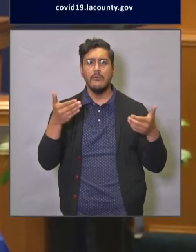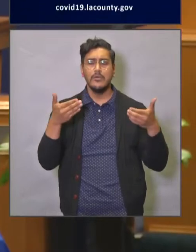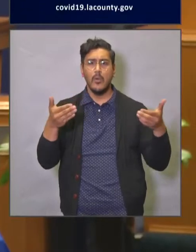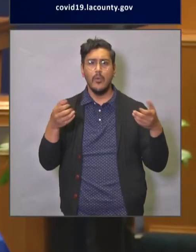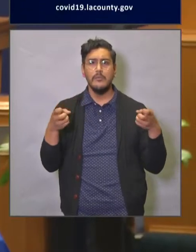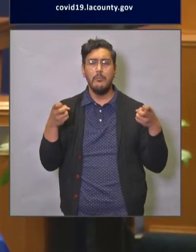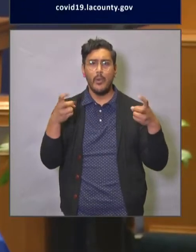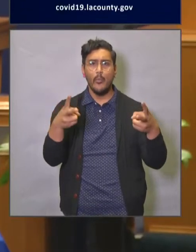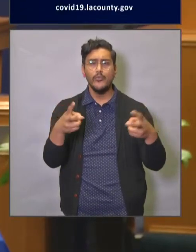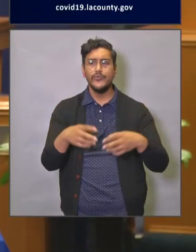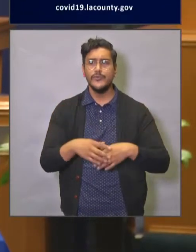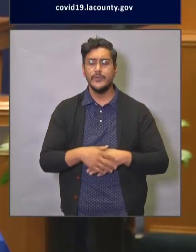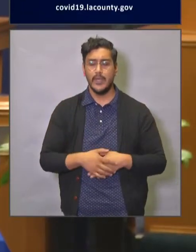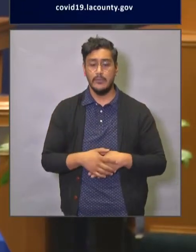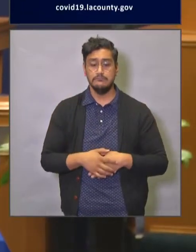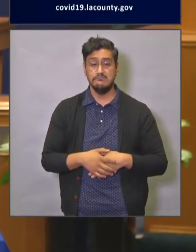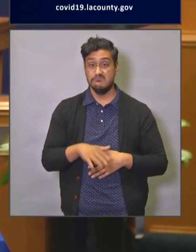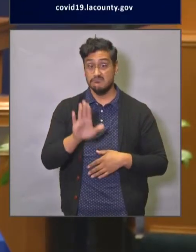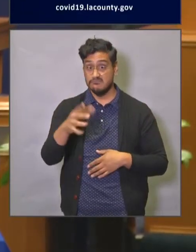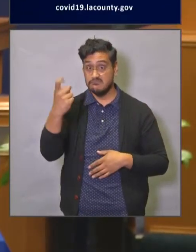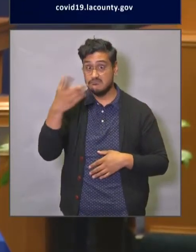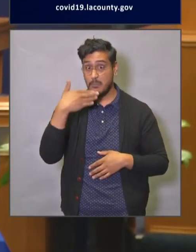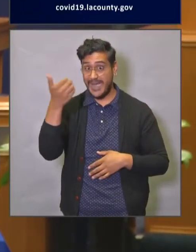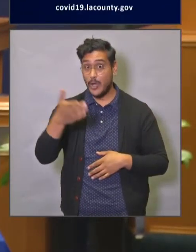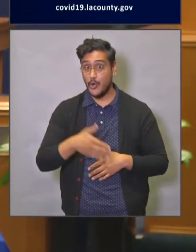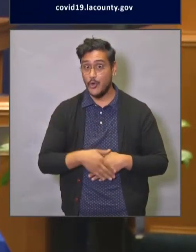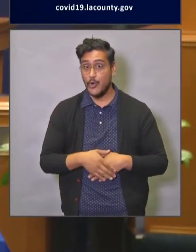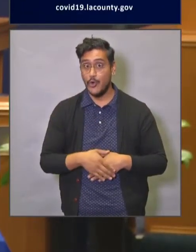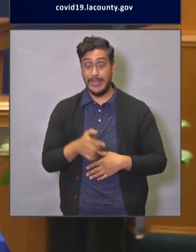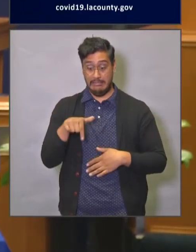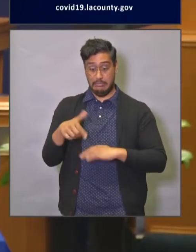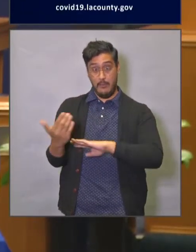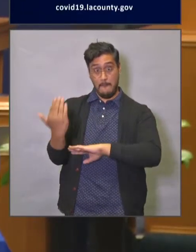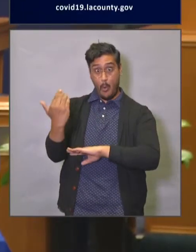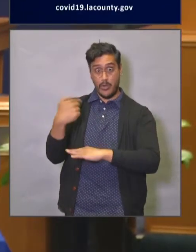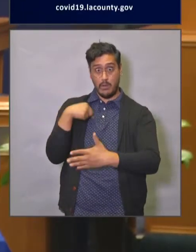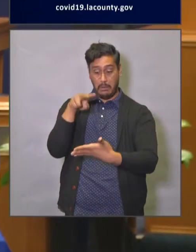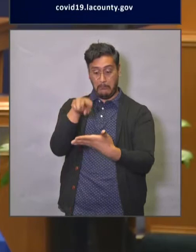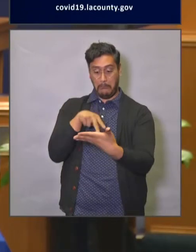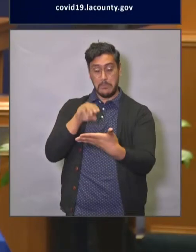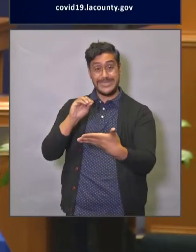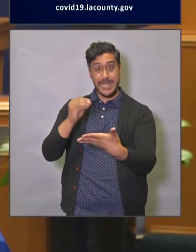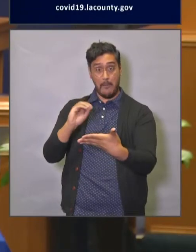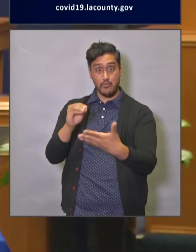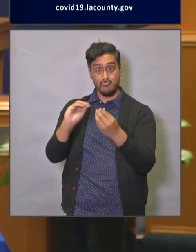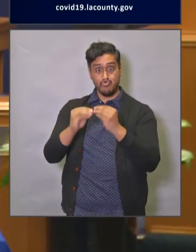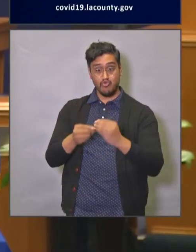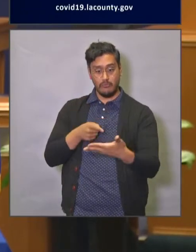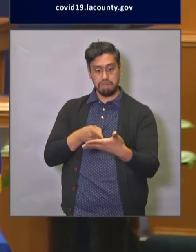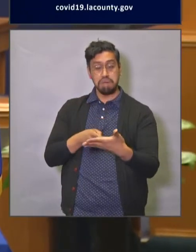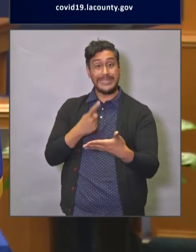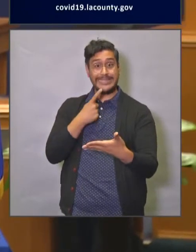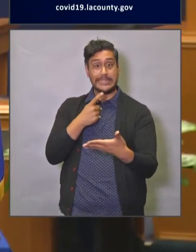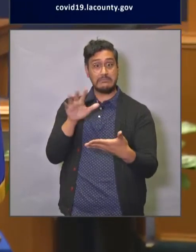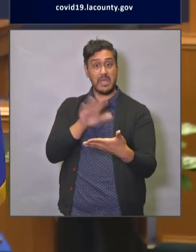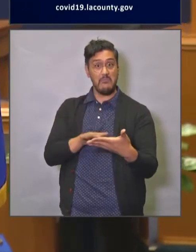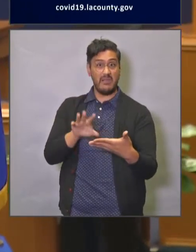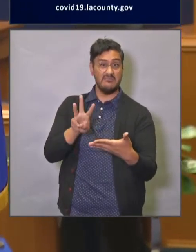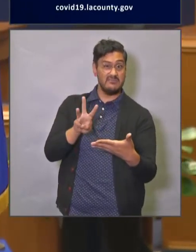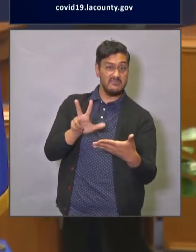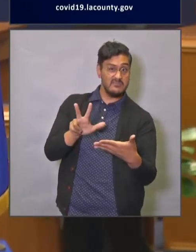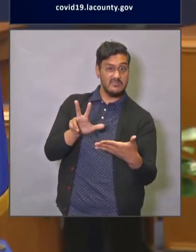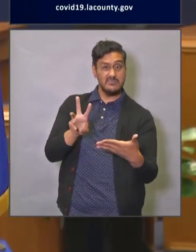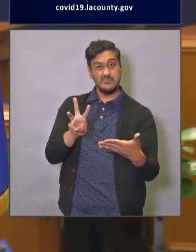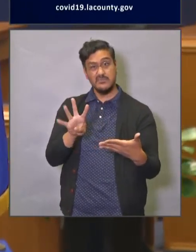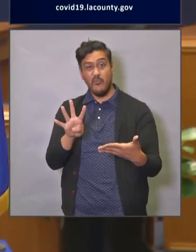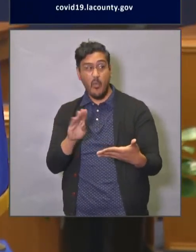report. We are doing better. I looked at some numbers this morning that says that, we're up to about